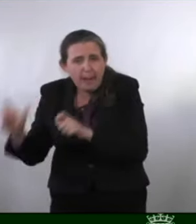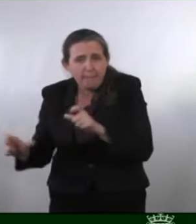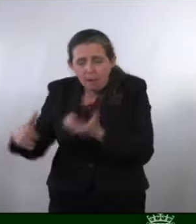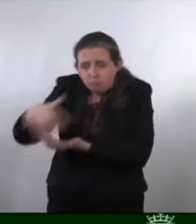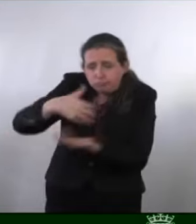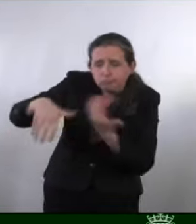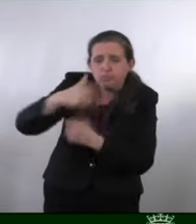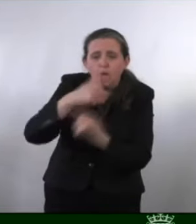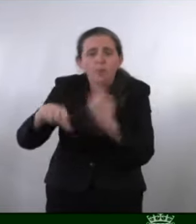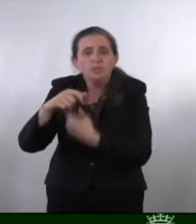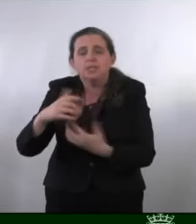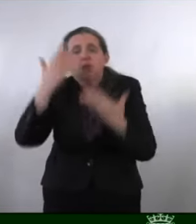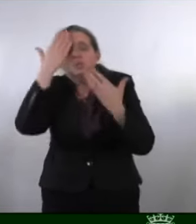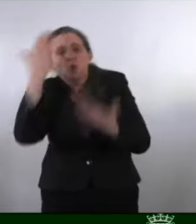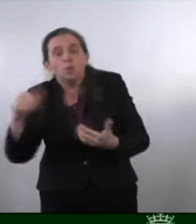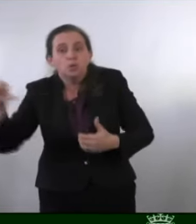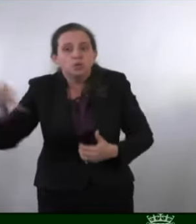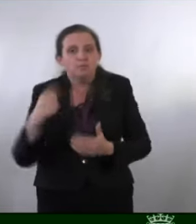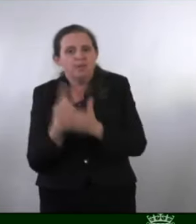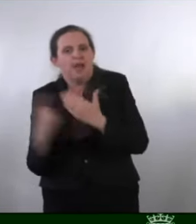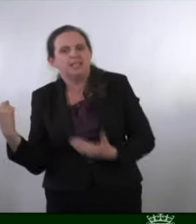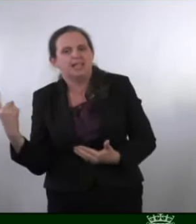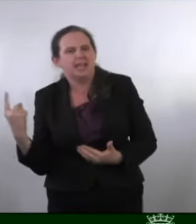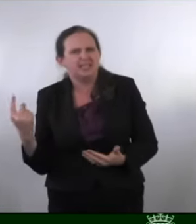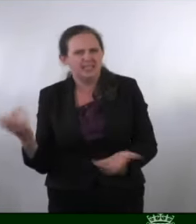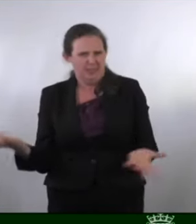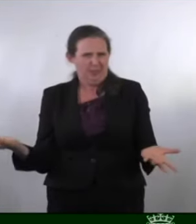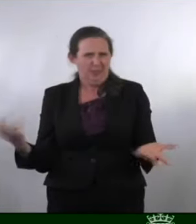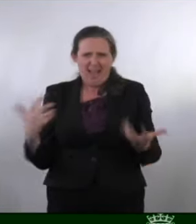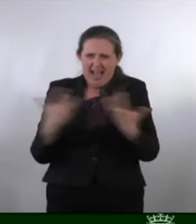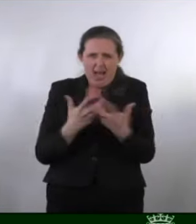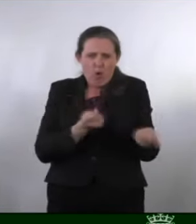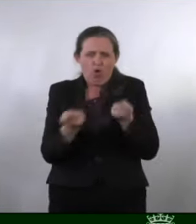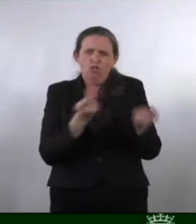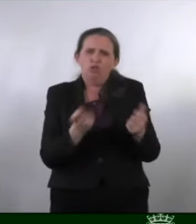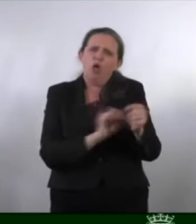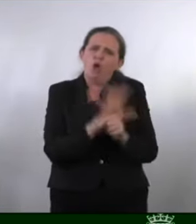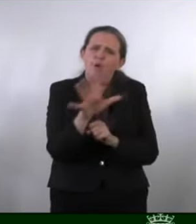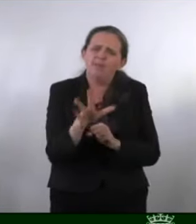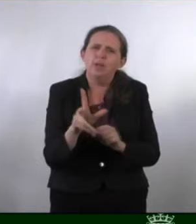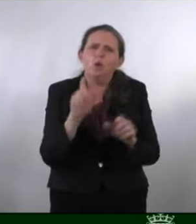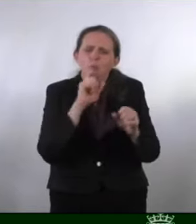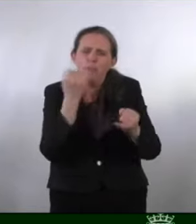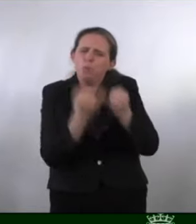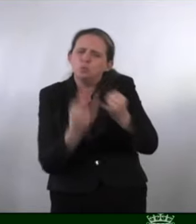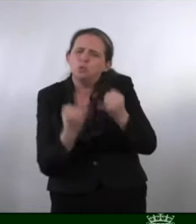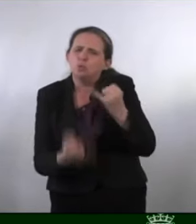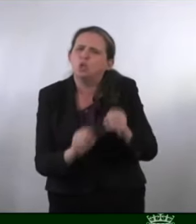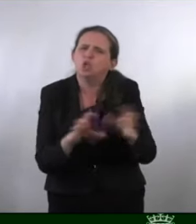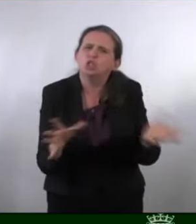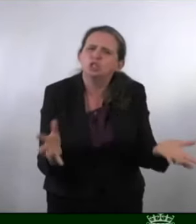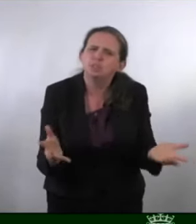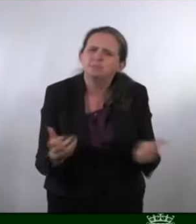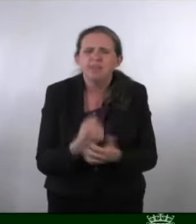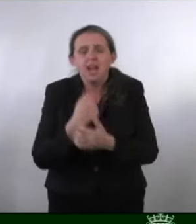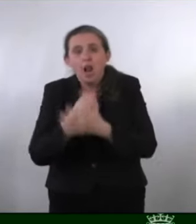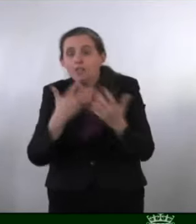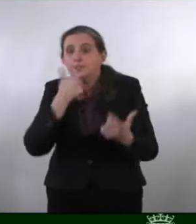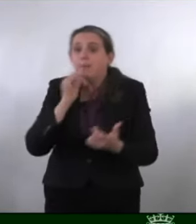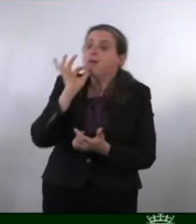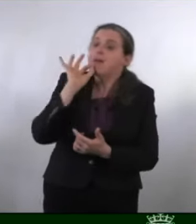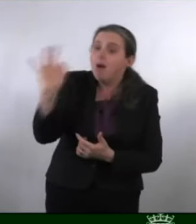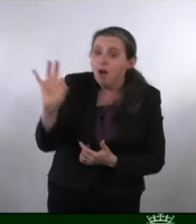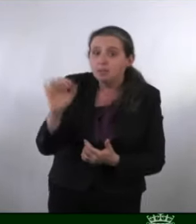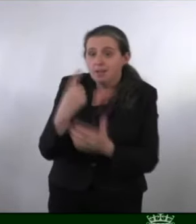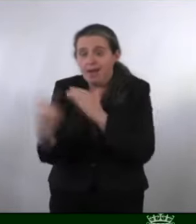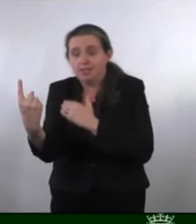low. And then only a fraction of people able to self-isolate are doing so when asked to do so. Now,